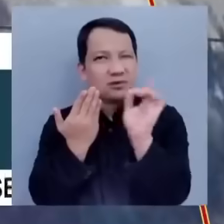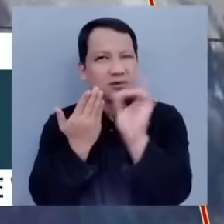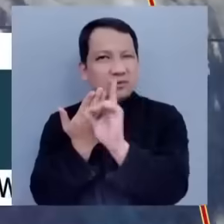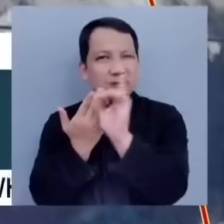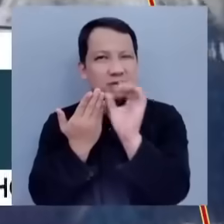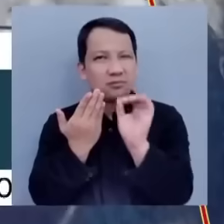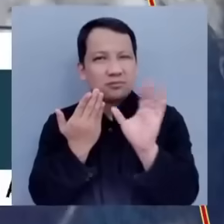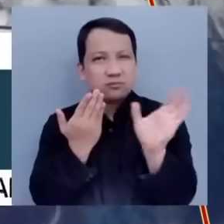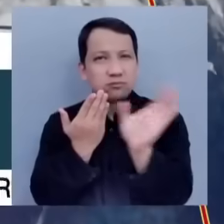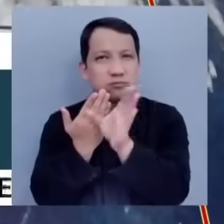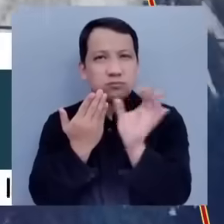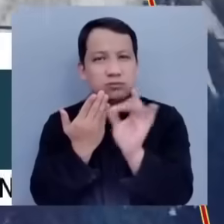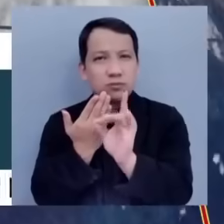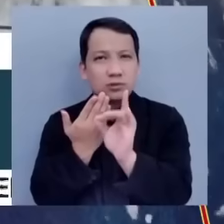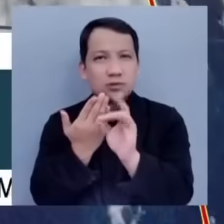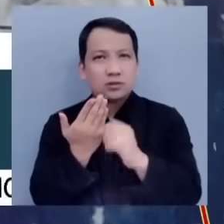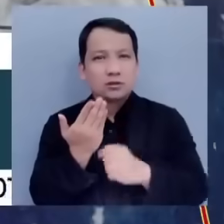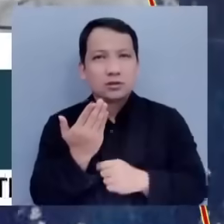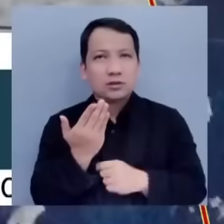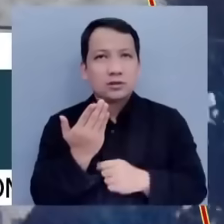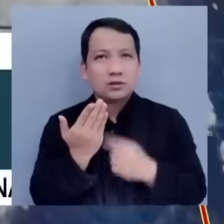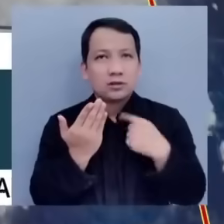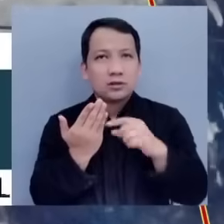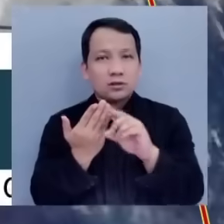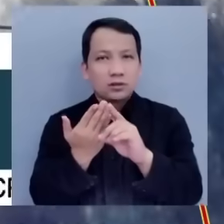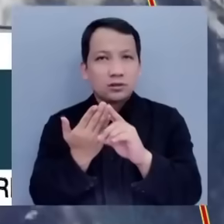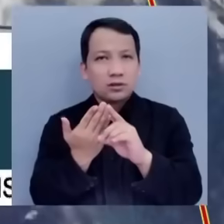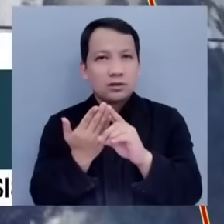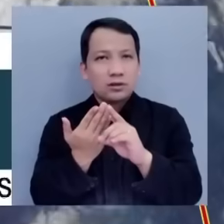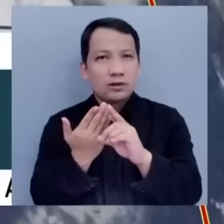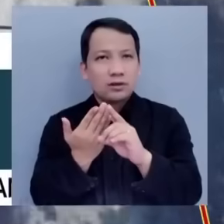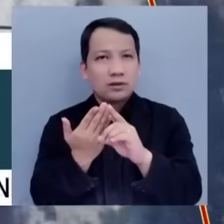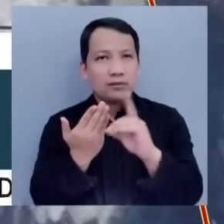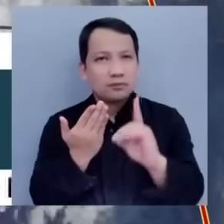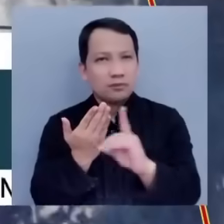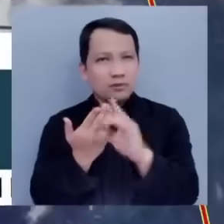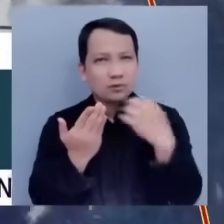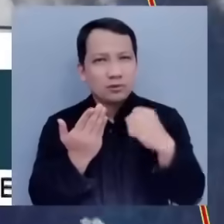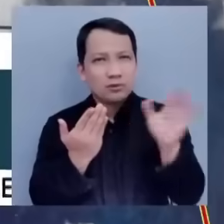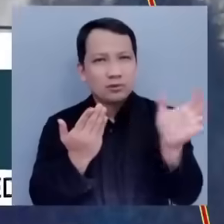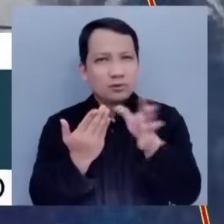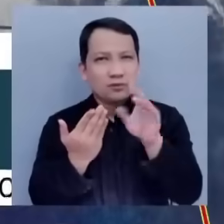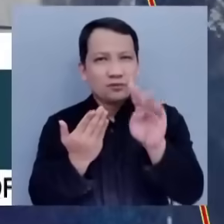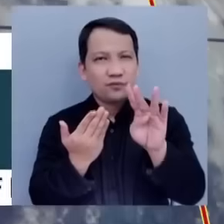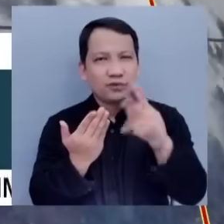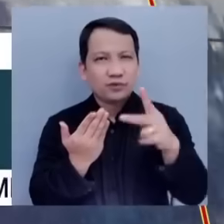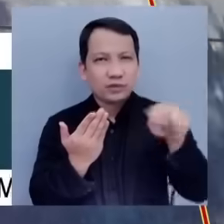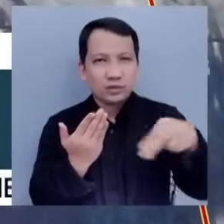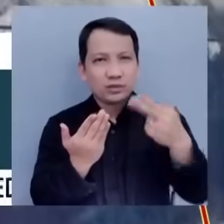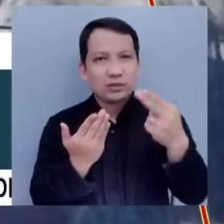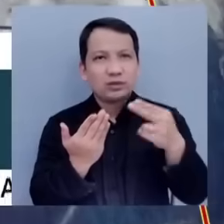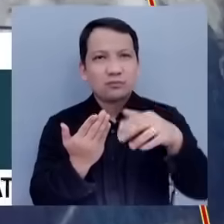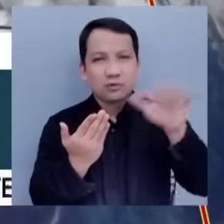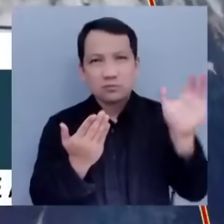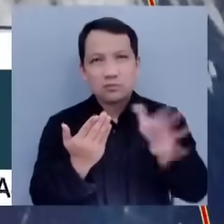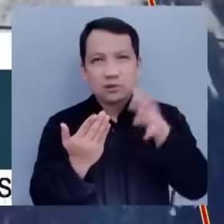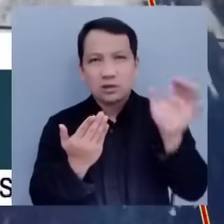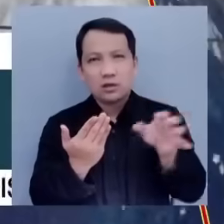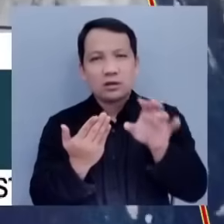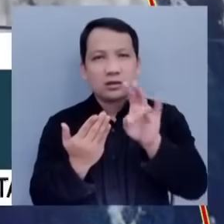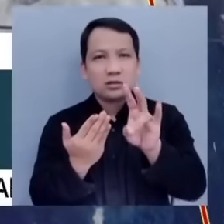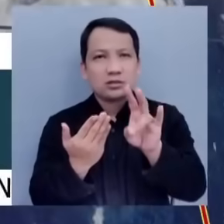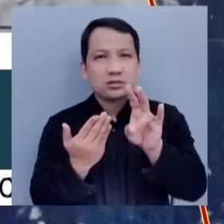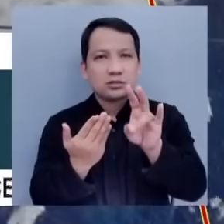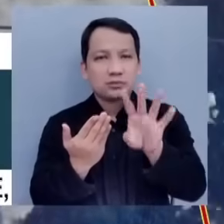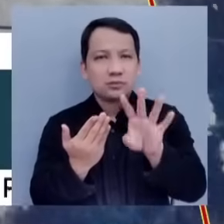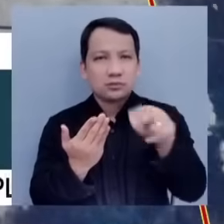the Alacapan, Cagayan. With maximum sting winds of 45 kilometers per hour near the center and gustiness